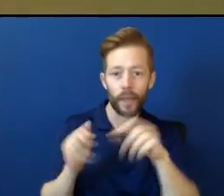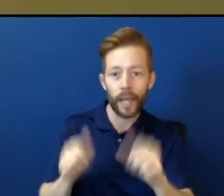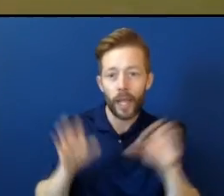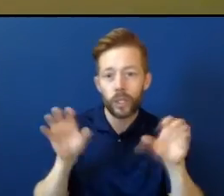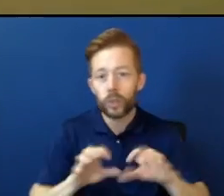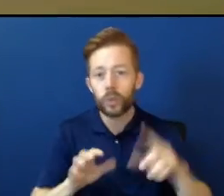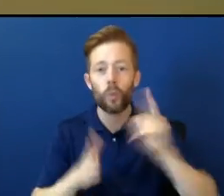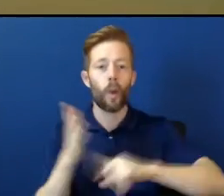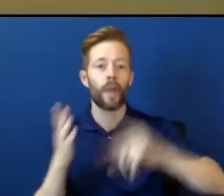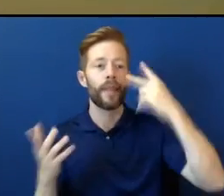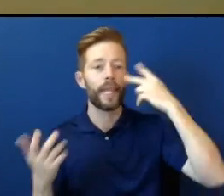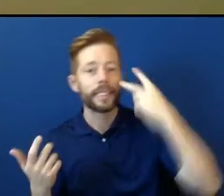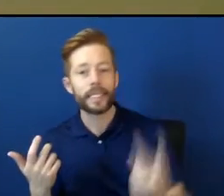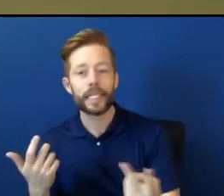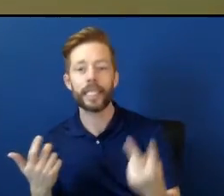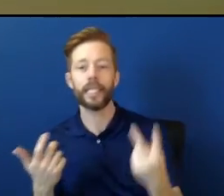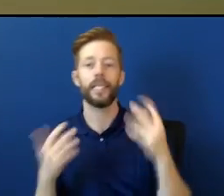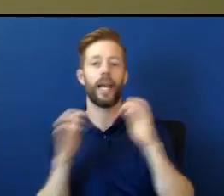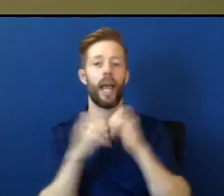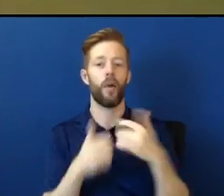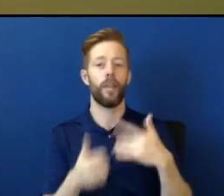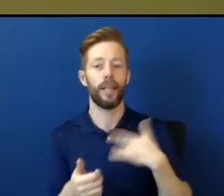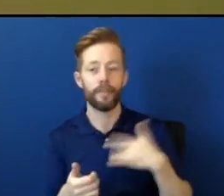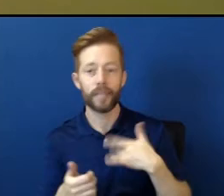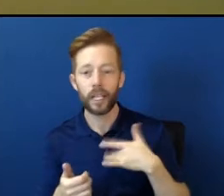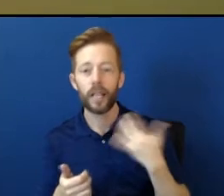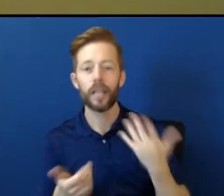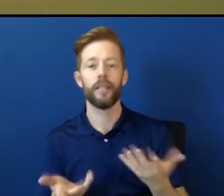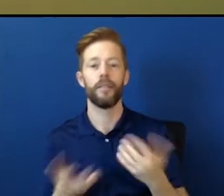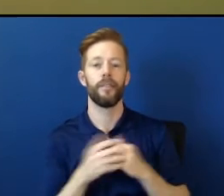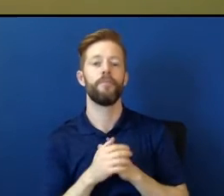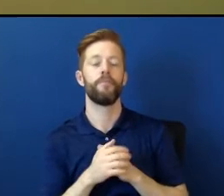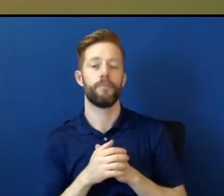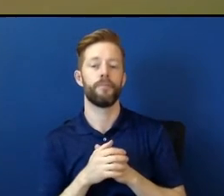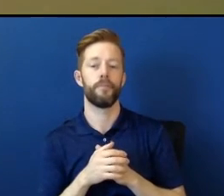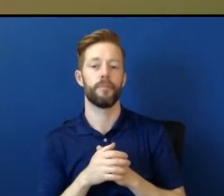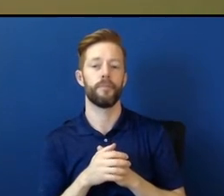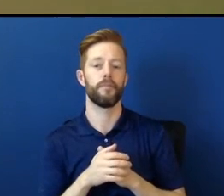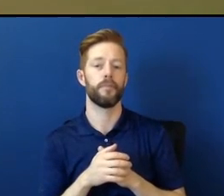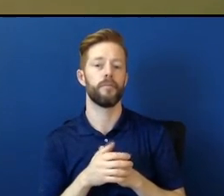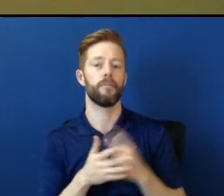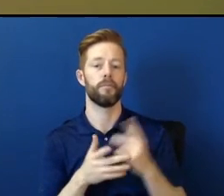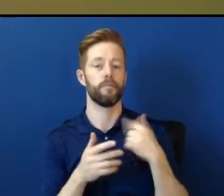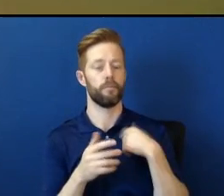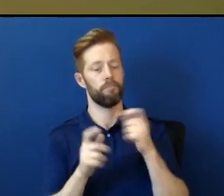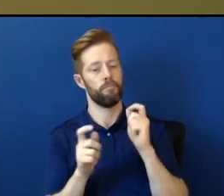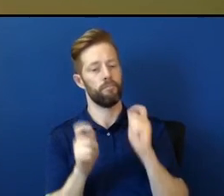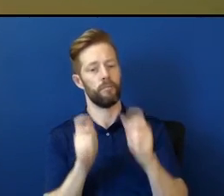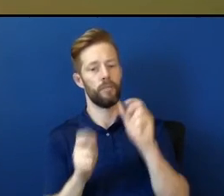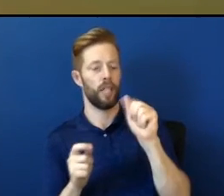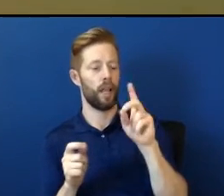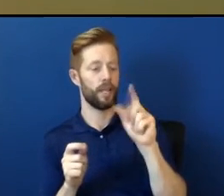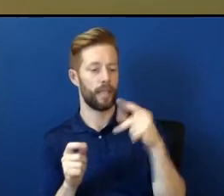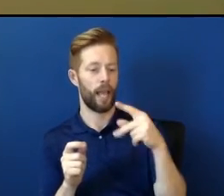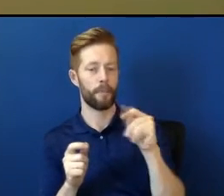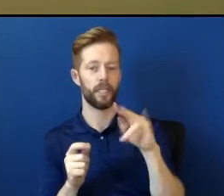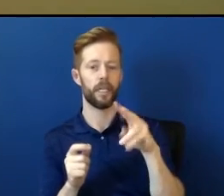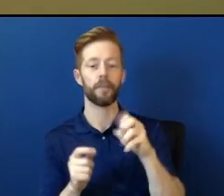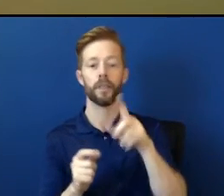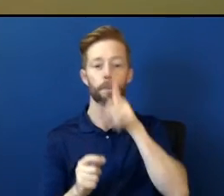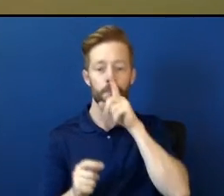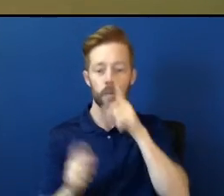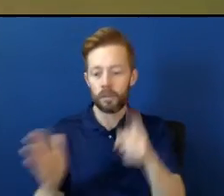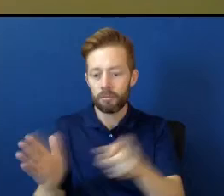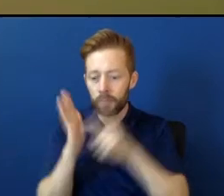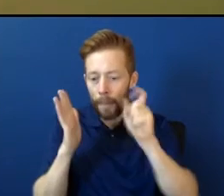or what they see, or how they feel. So they're adaptive. It's really not prescriptive.